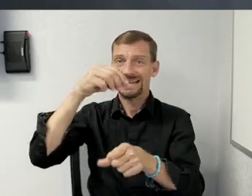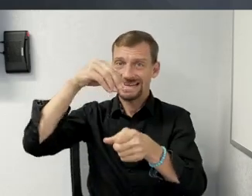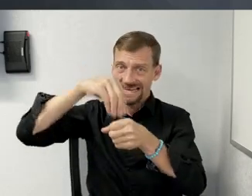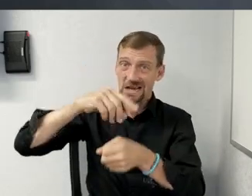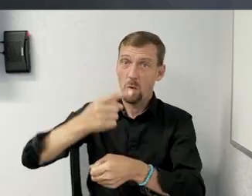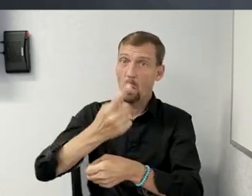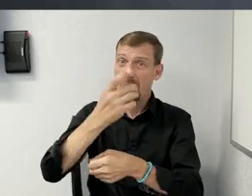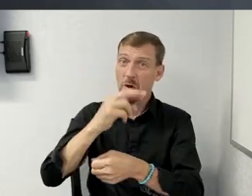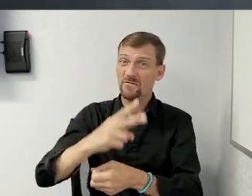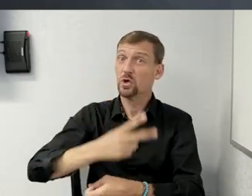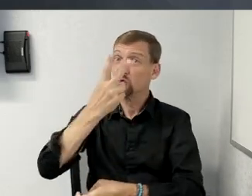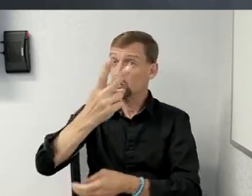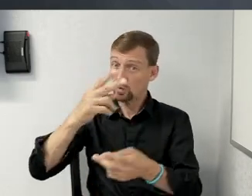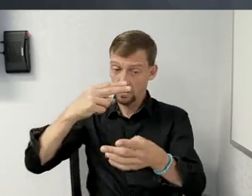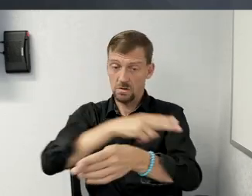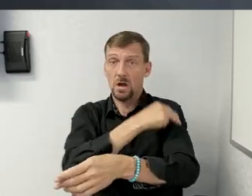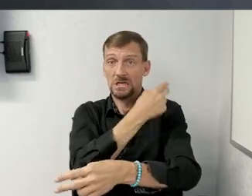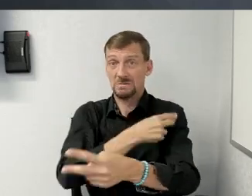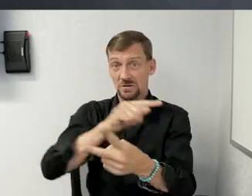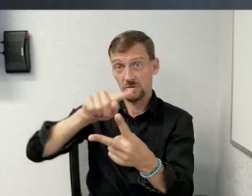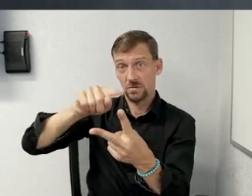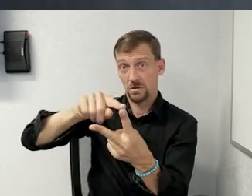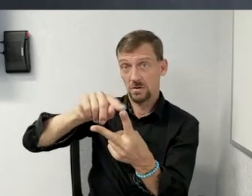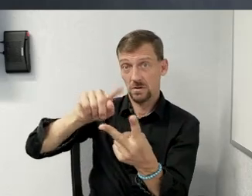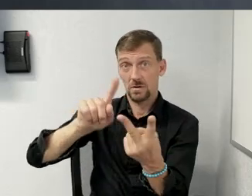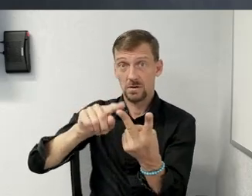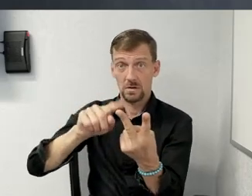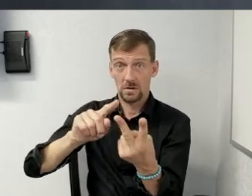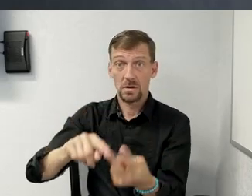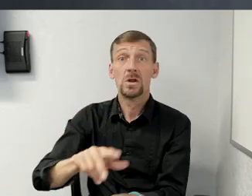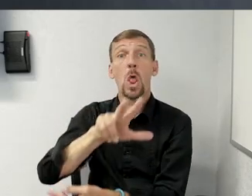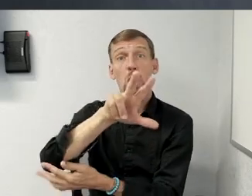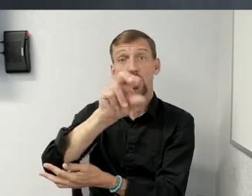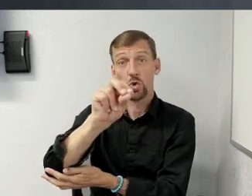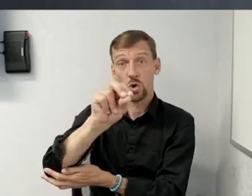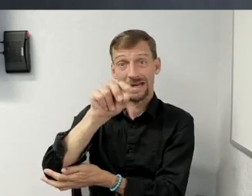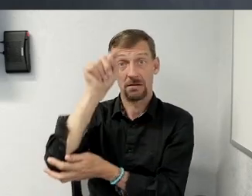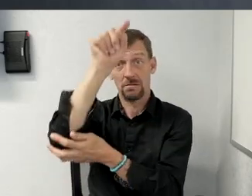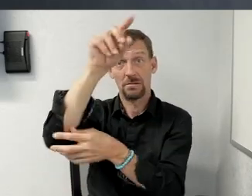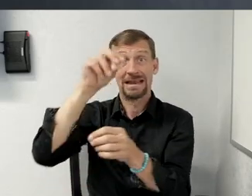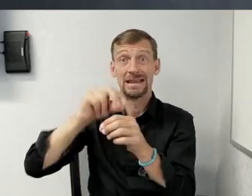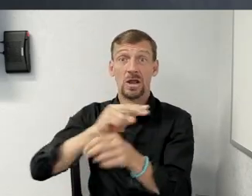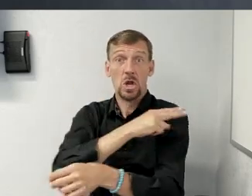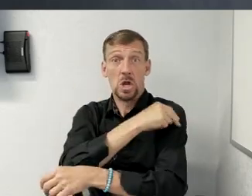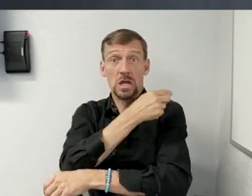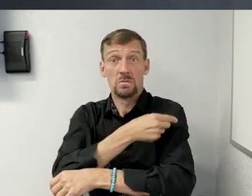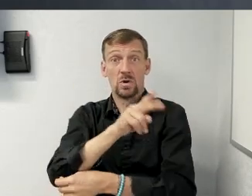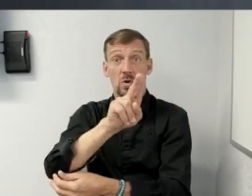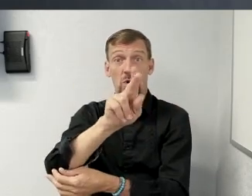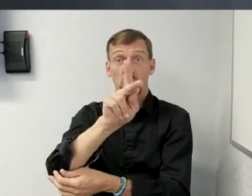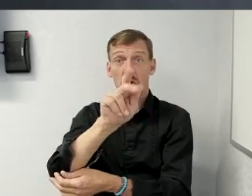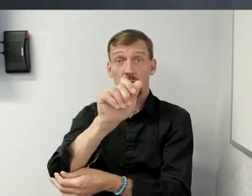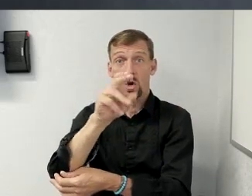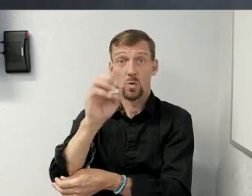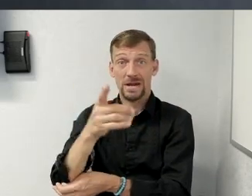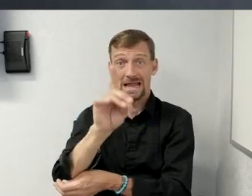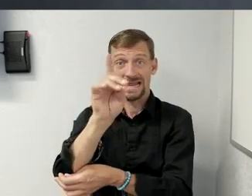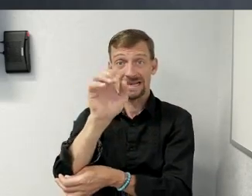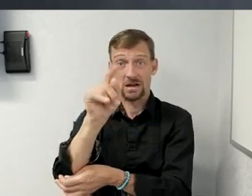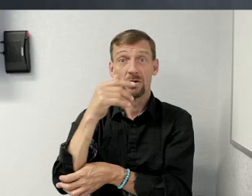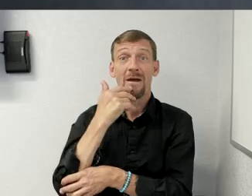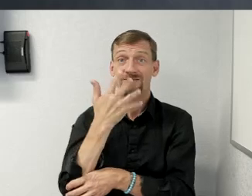hospitals. So 35 total patients, 30 of them are at Kaweah Delta, which means 5 of them are at Sierra